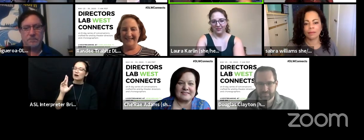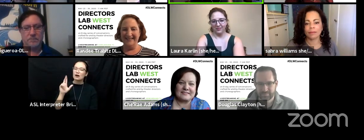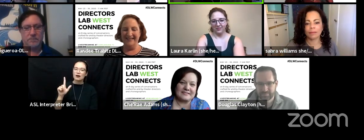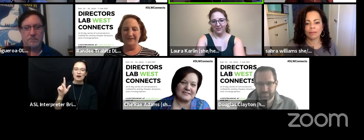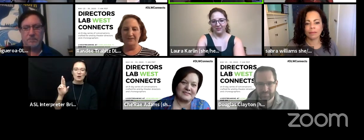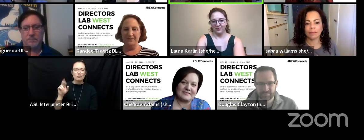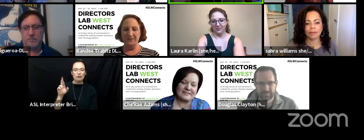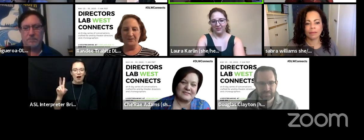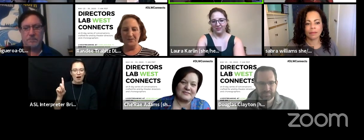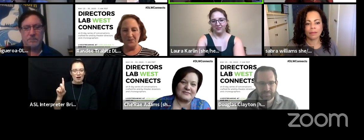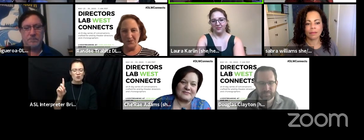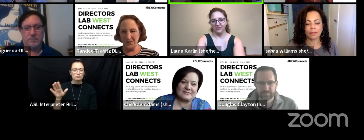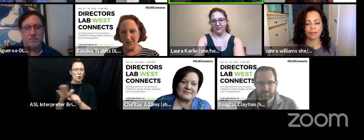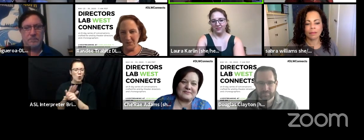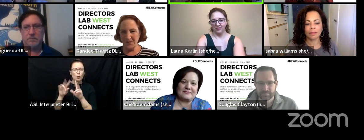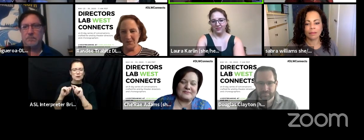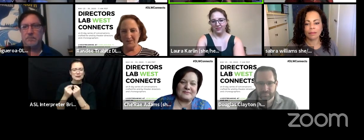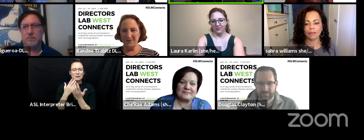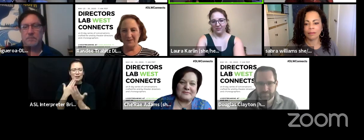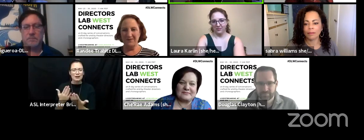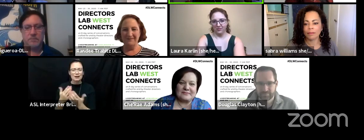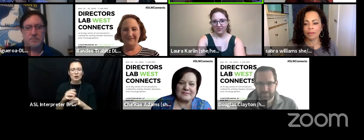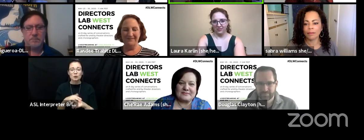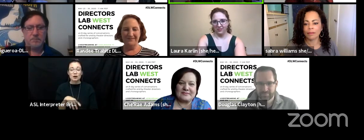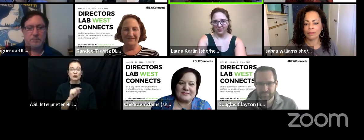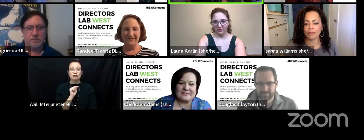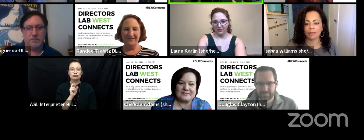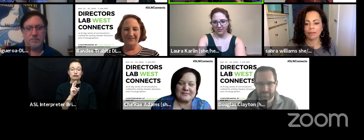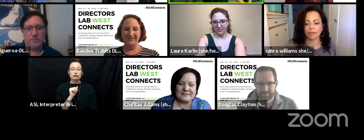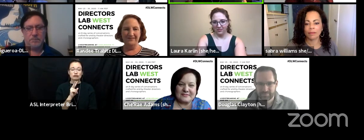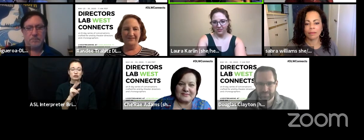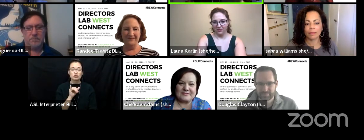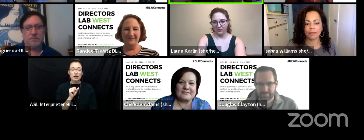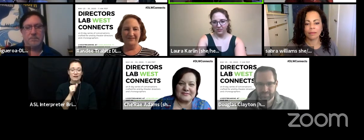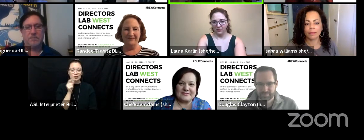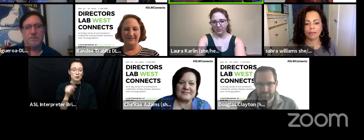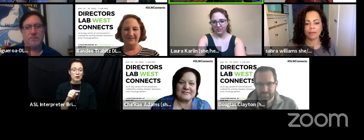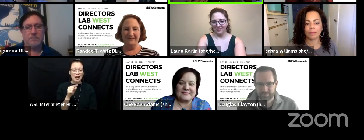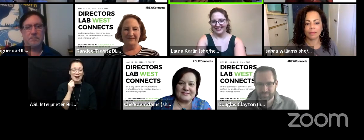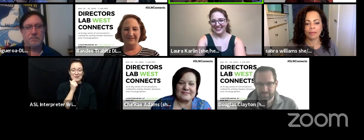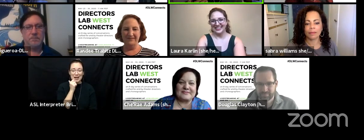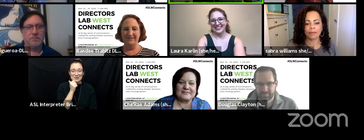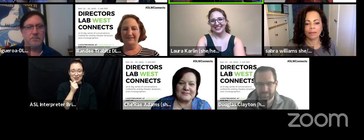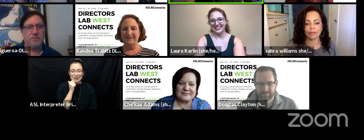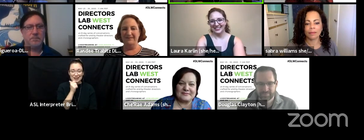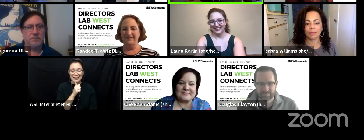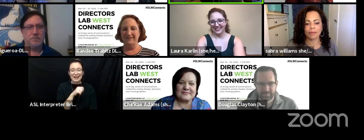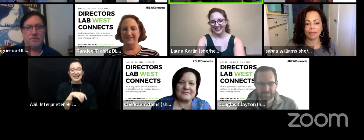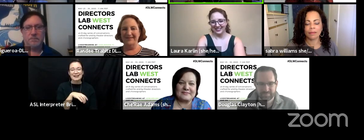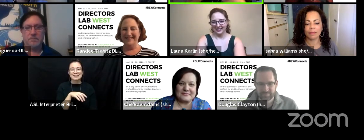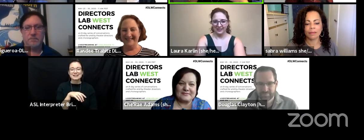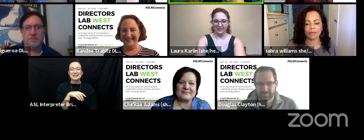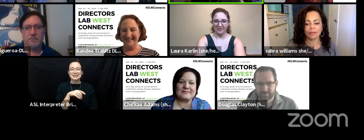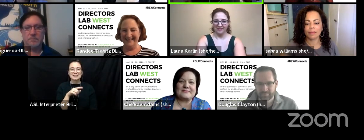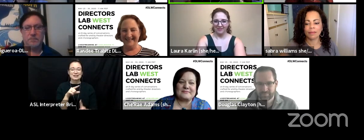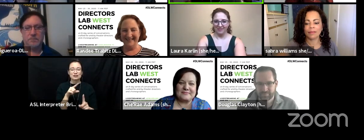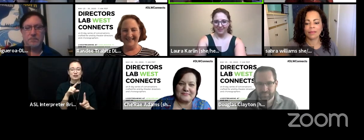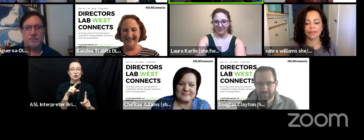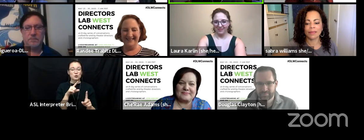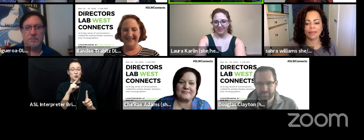team at HowlRound. A special shout out to Travis, who's actually been with us every single day behind the scenes, making this live